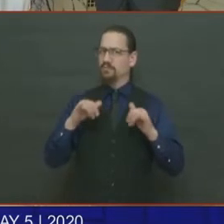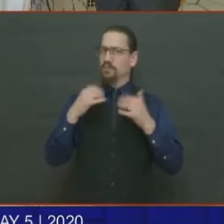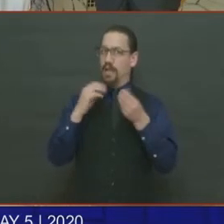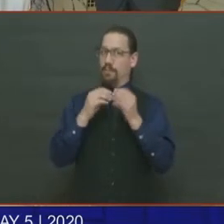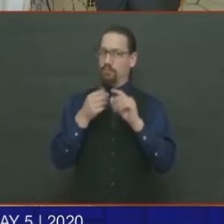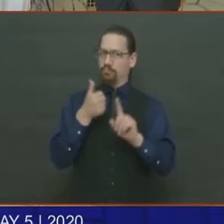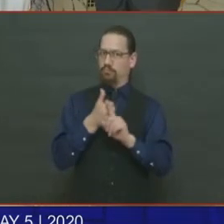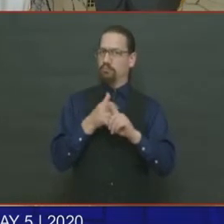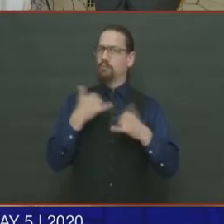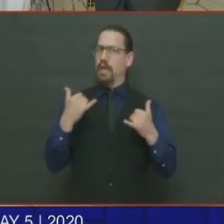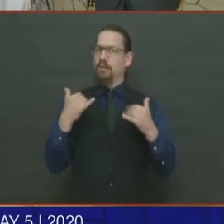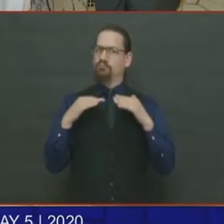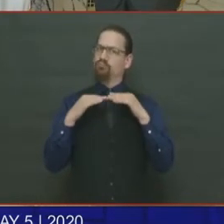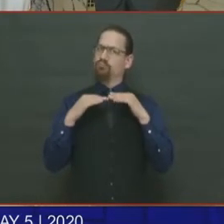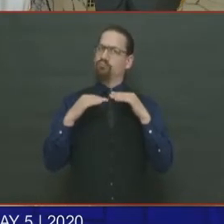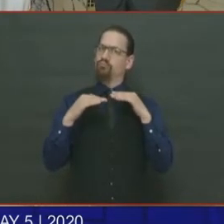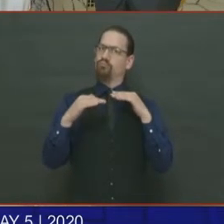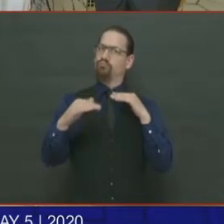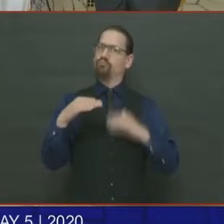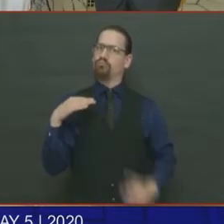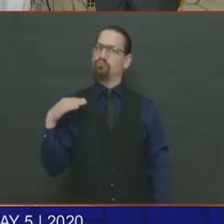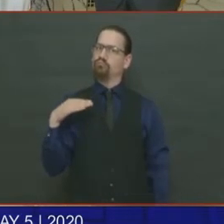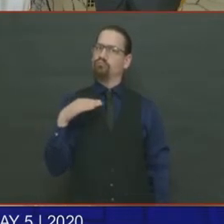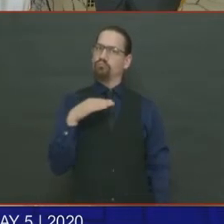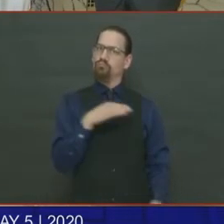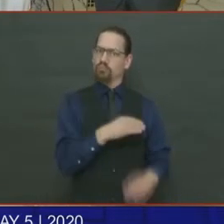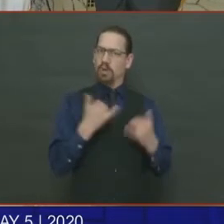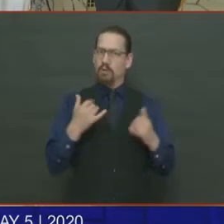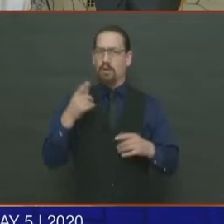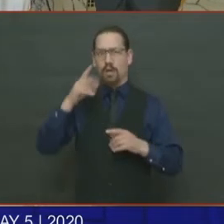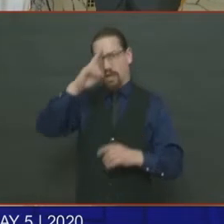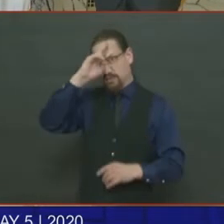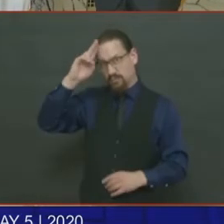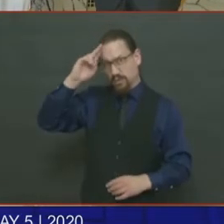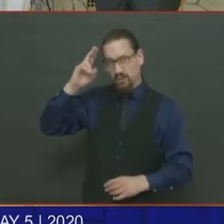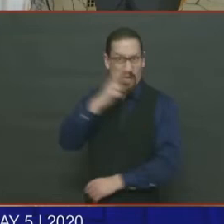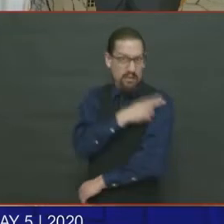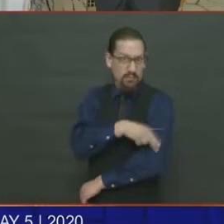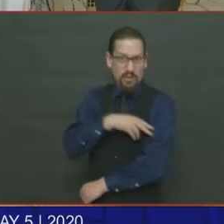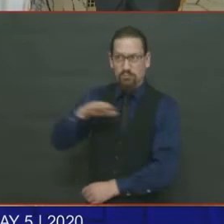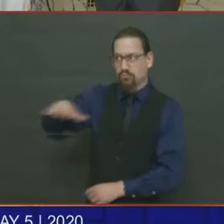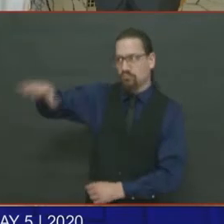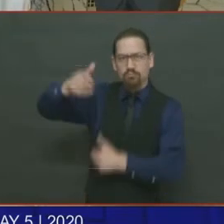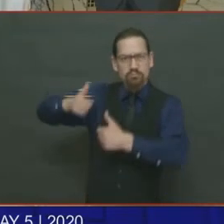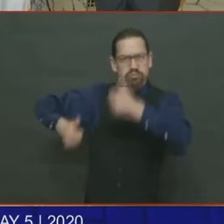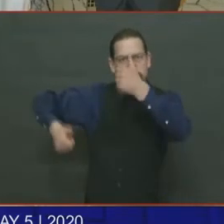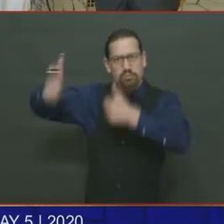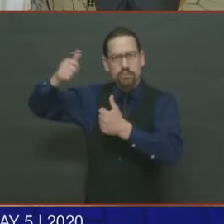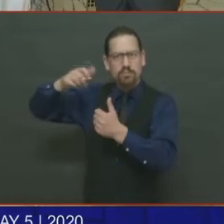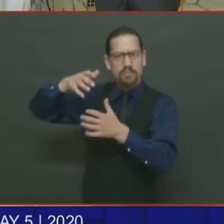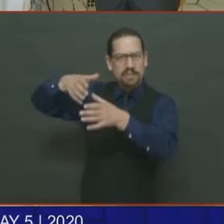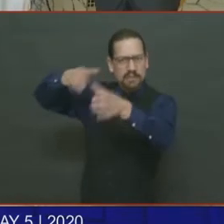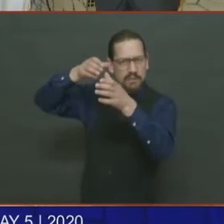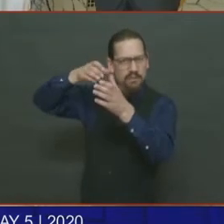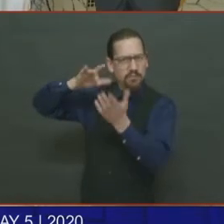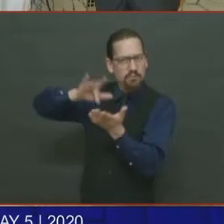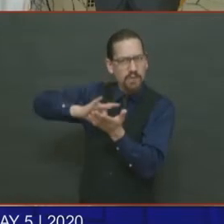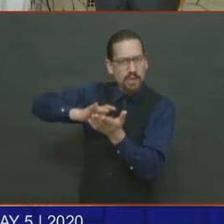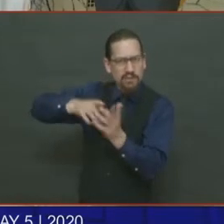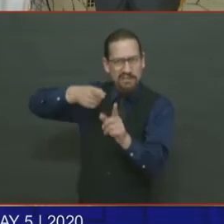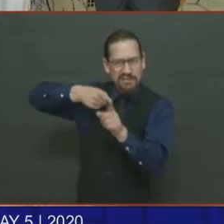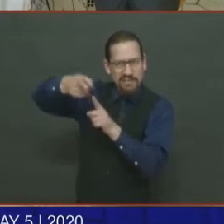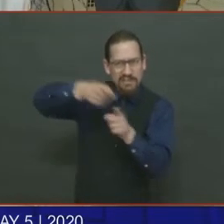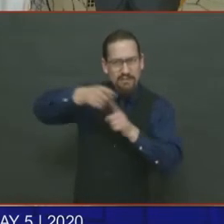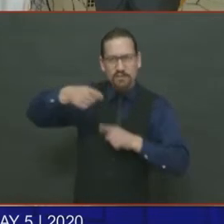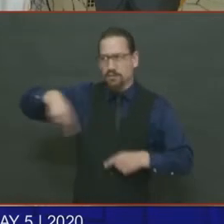hospitals, I consult with Dr. Nicole and her team, we look at the model, we talk to the experts, and I laid out